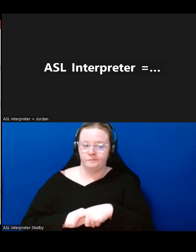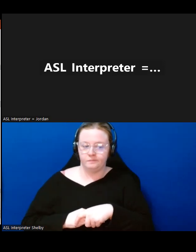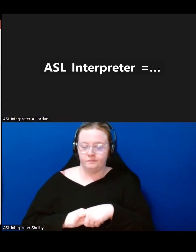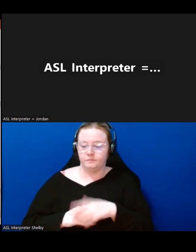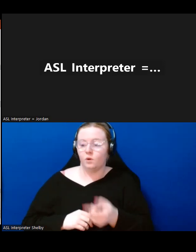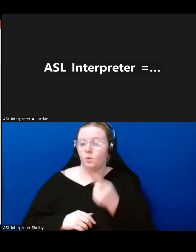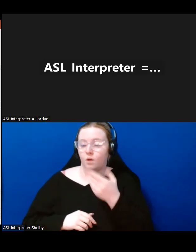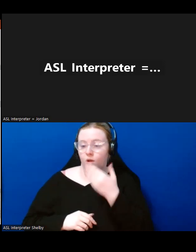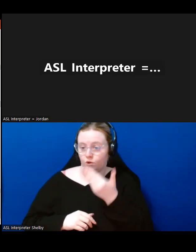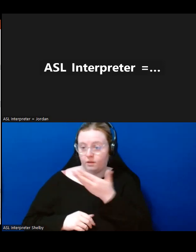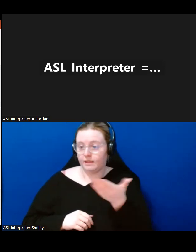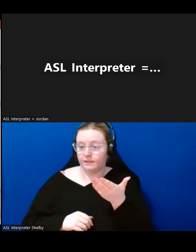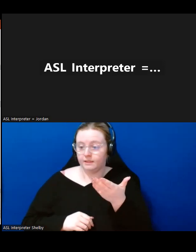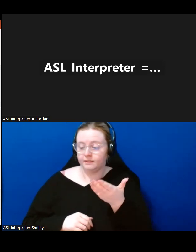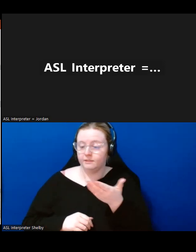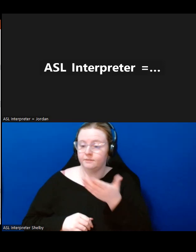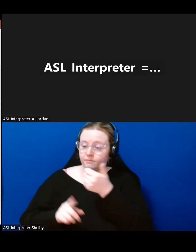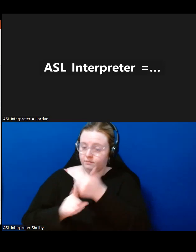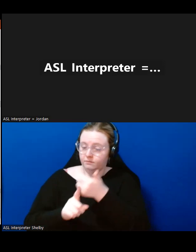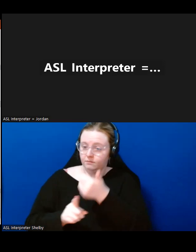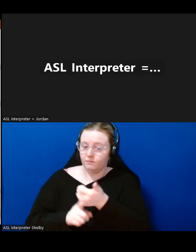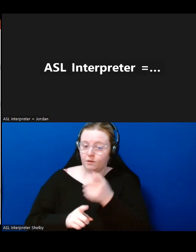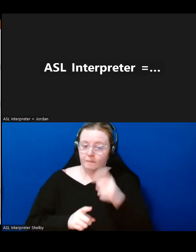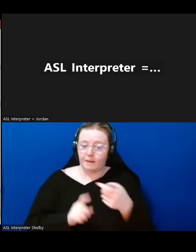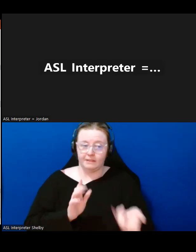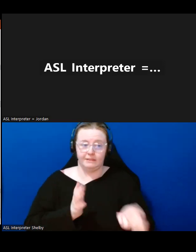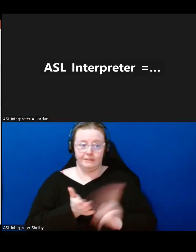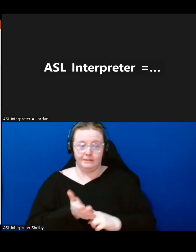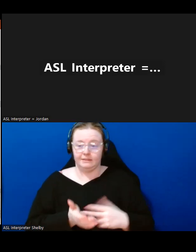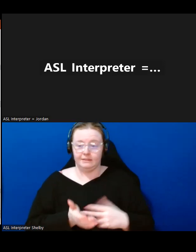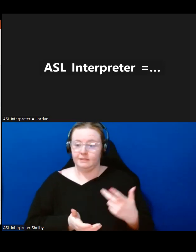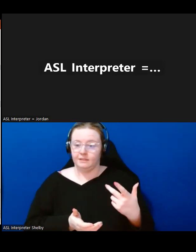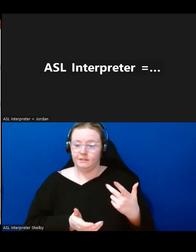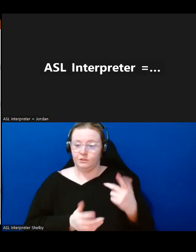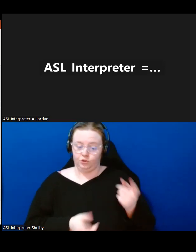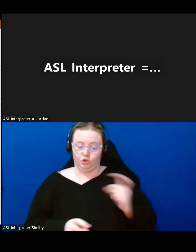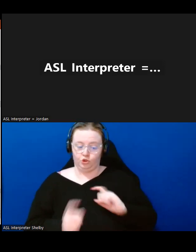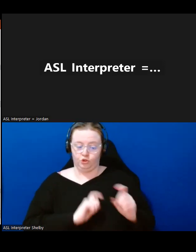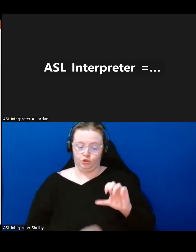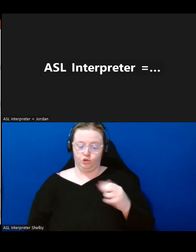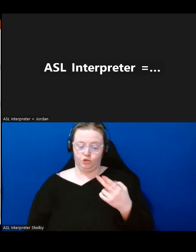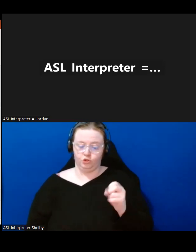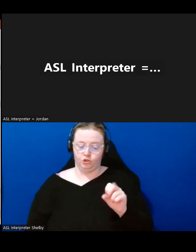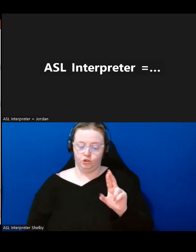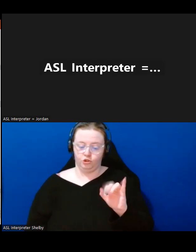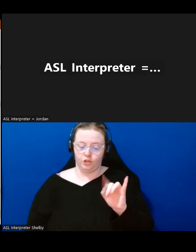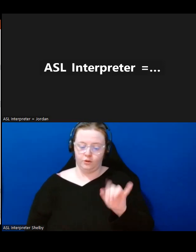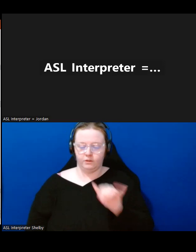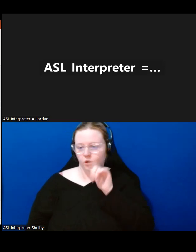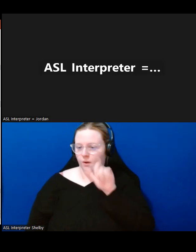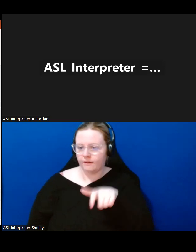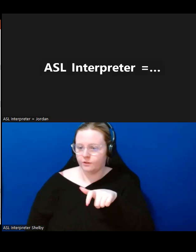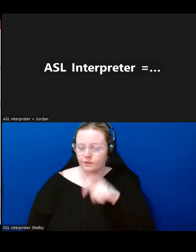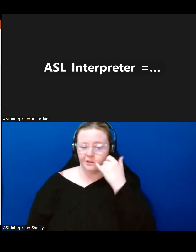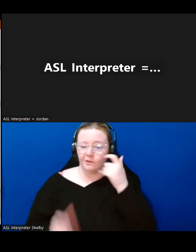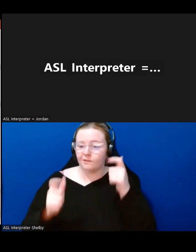program is that you don't have to be a registered charity. So if you're a small volunteer group or seniors club, you don't have to have that registered